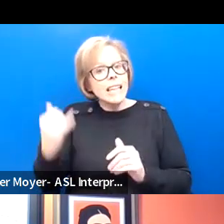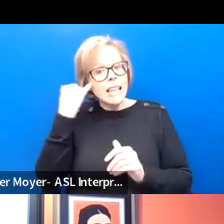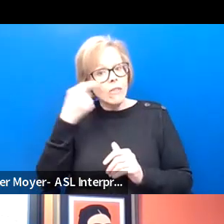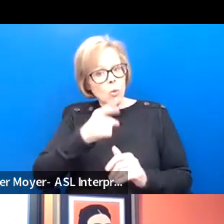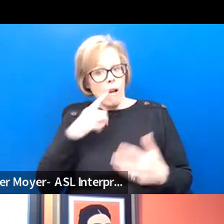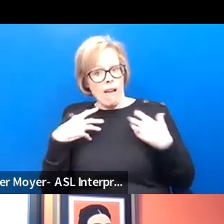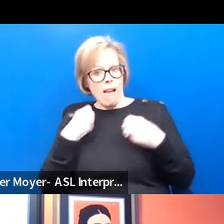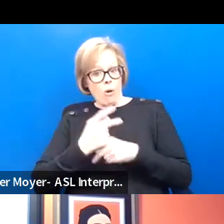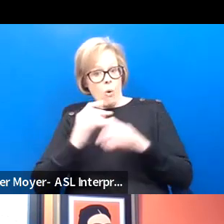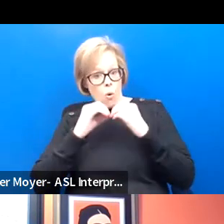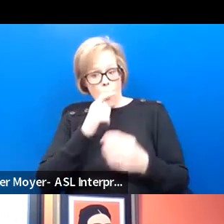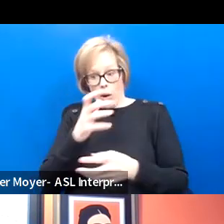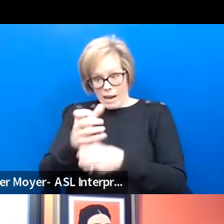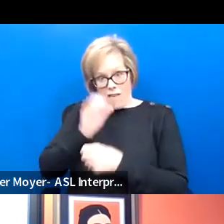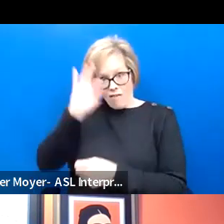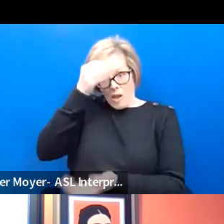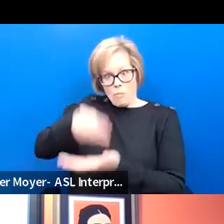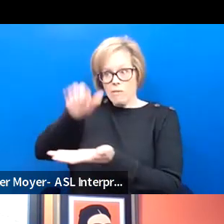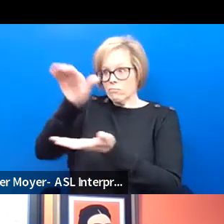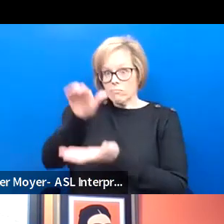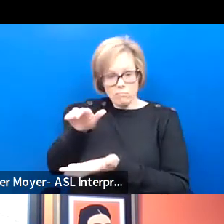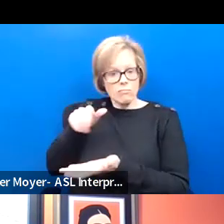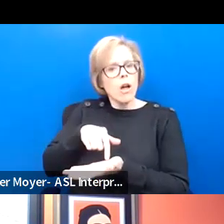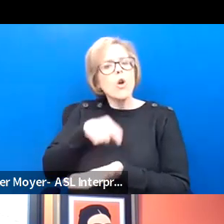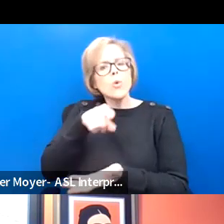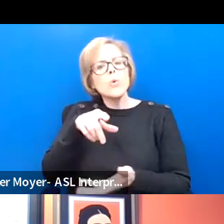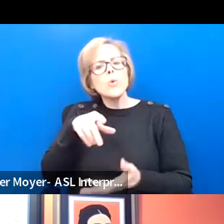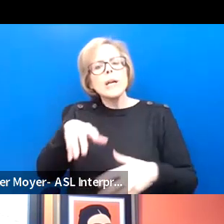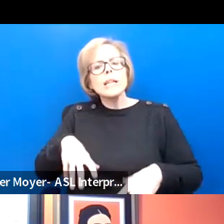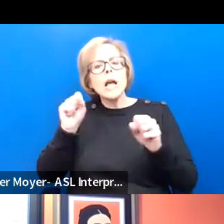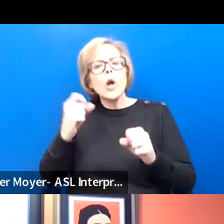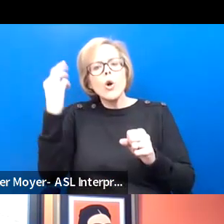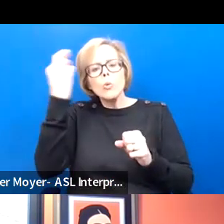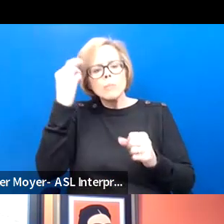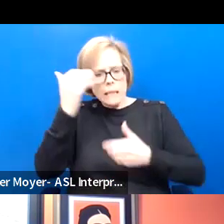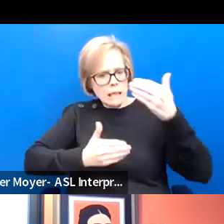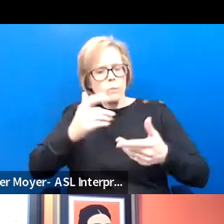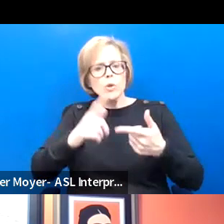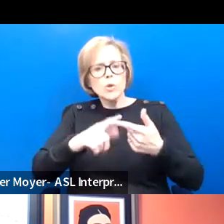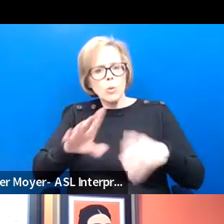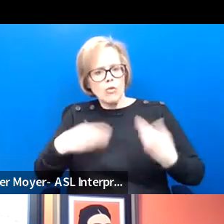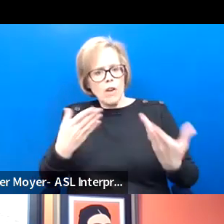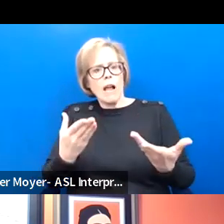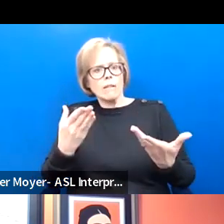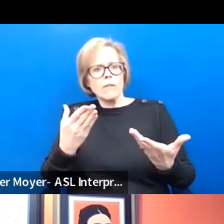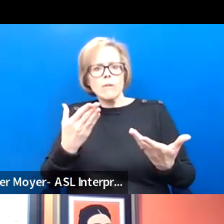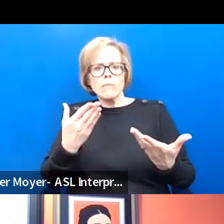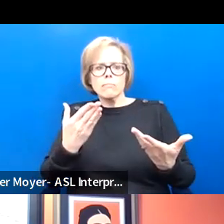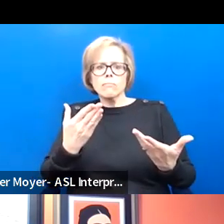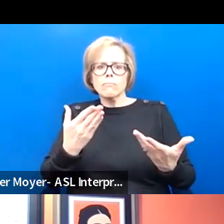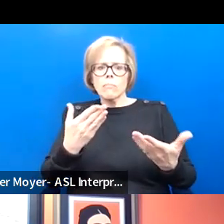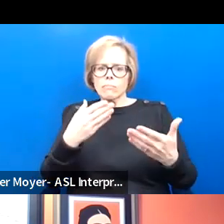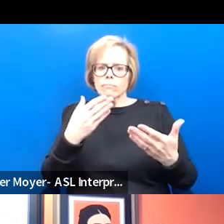healthcare organization that receives federal financial assistance, that you take what we call reasonable steps to provide meaningful access to persons